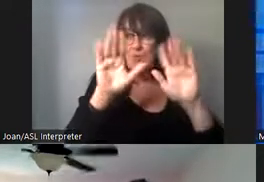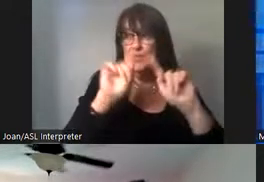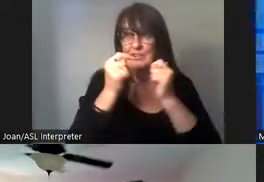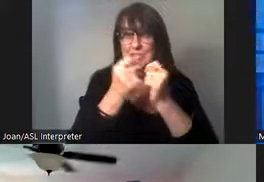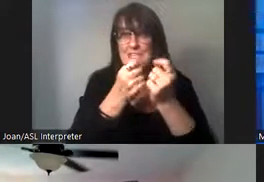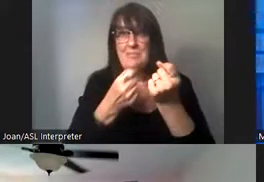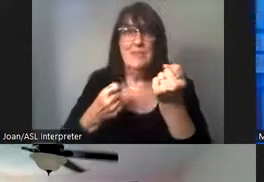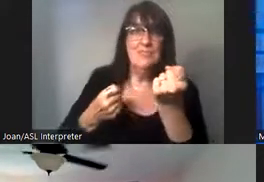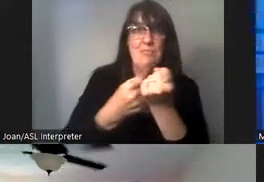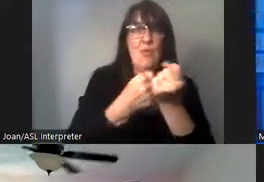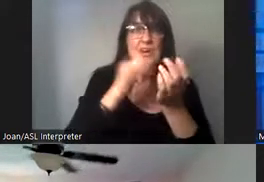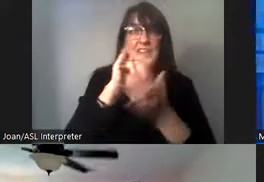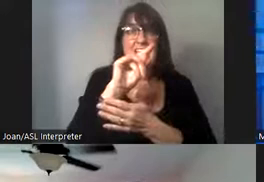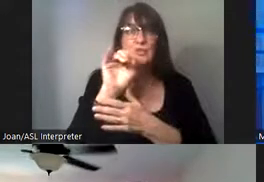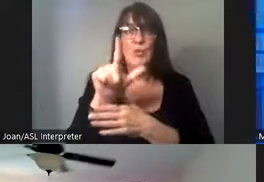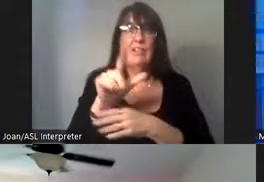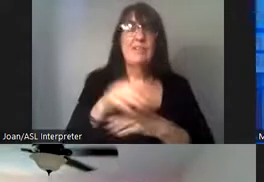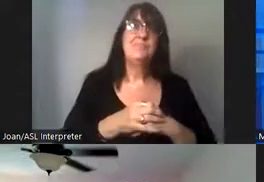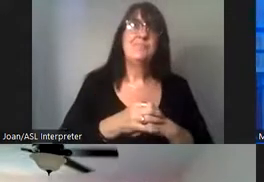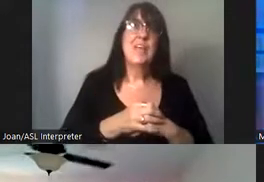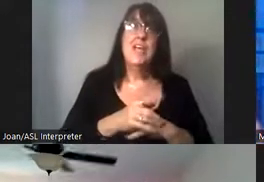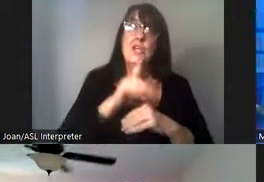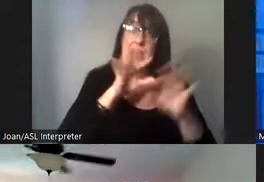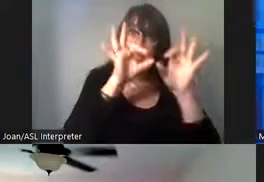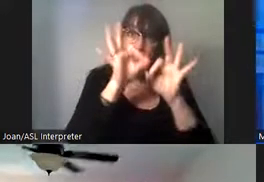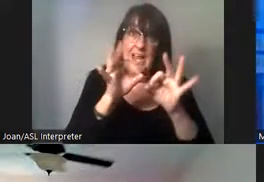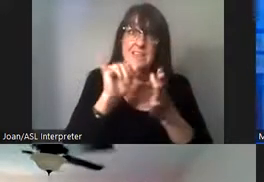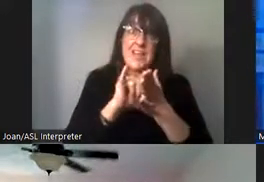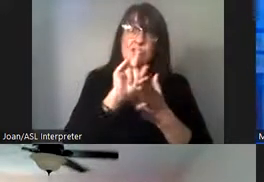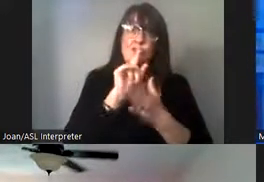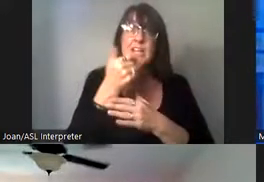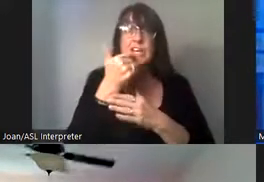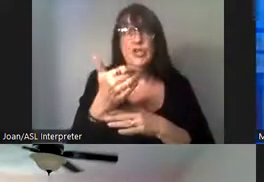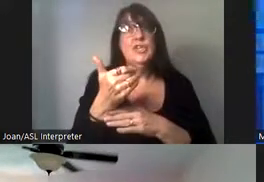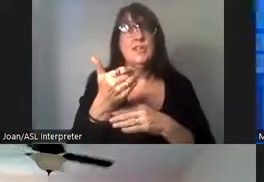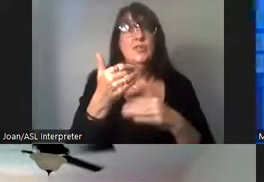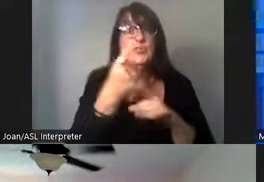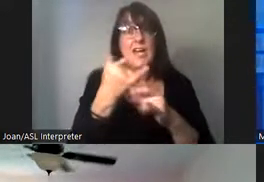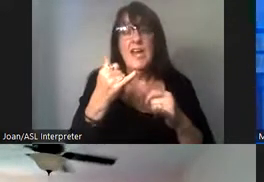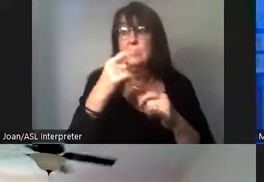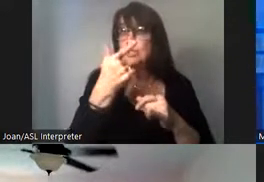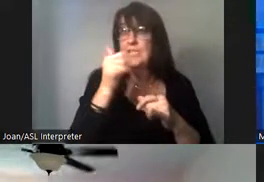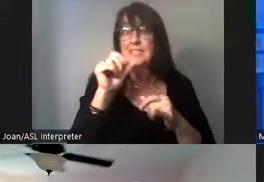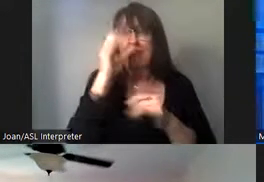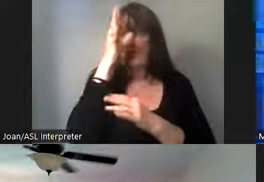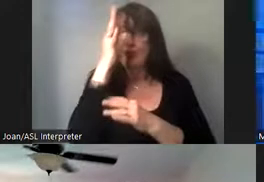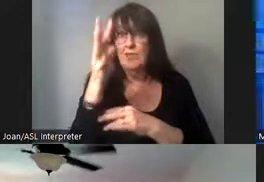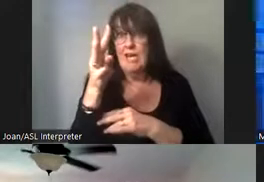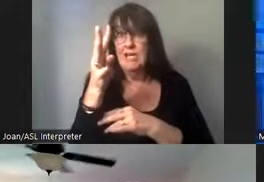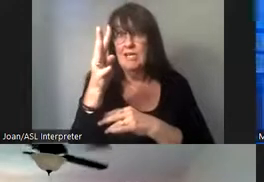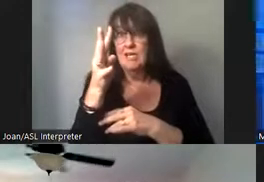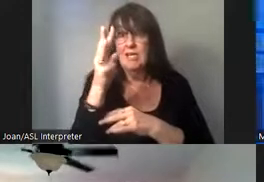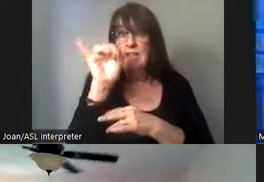that tool. And just to describe that quickly, because it's kind of a good bridge, is that GSA created SF Tool because